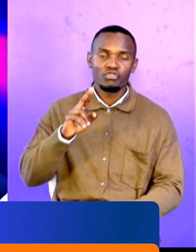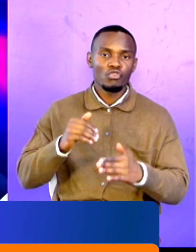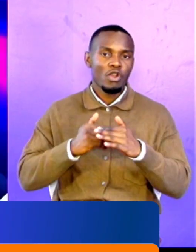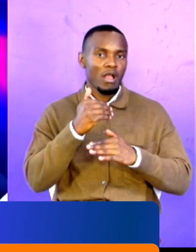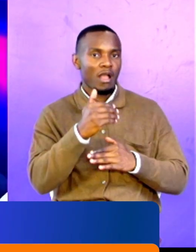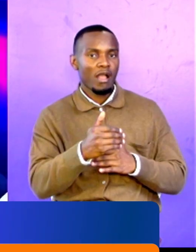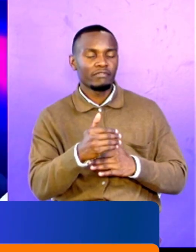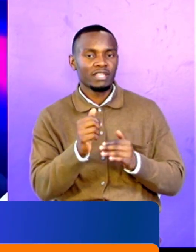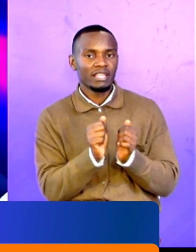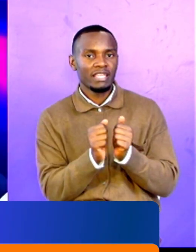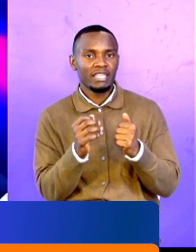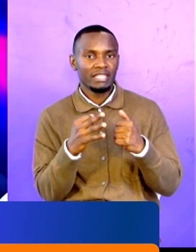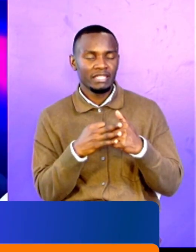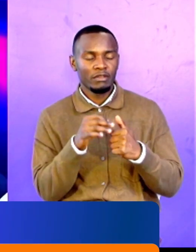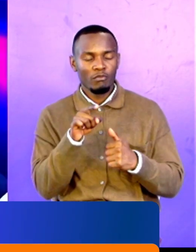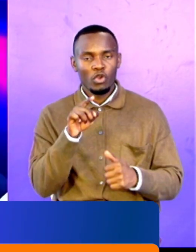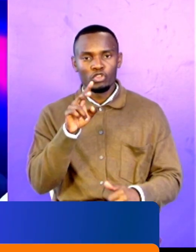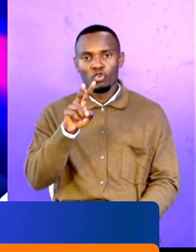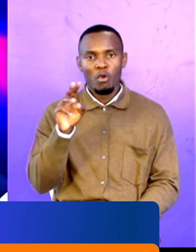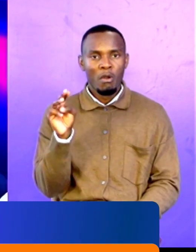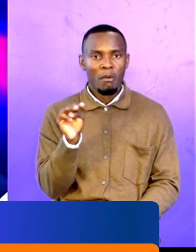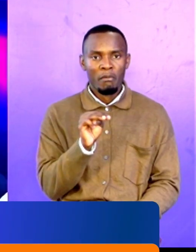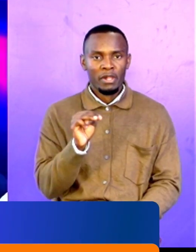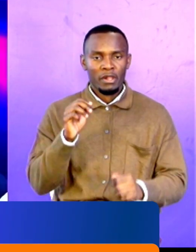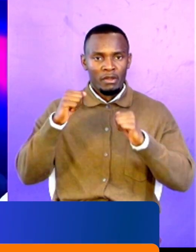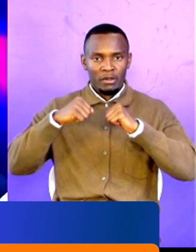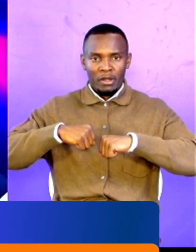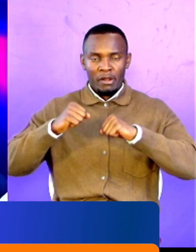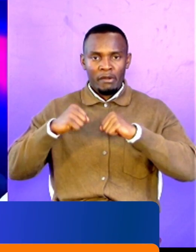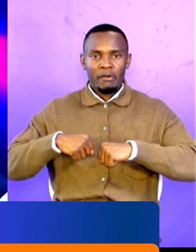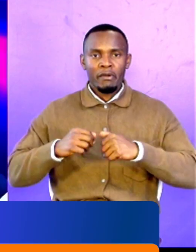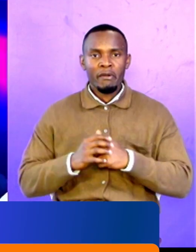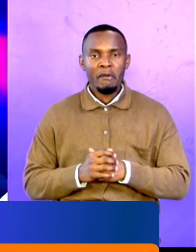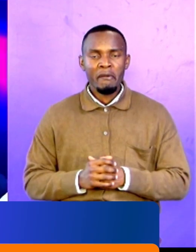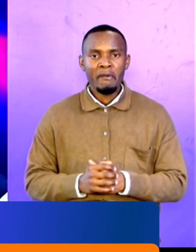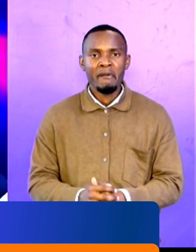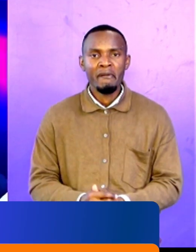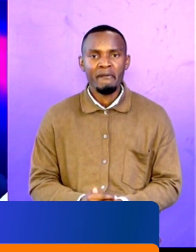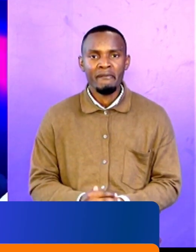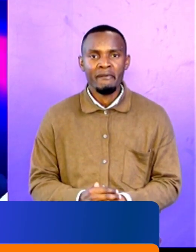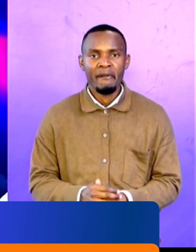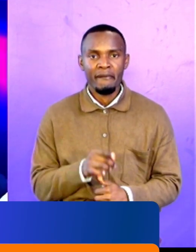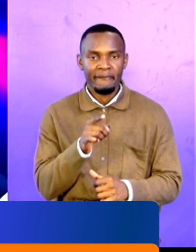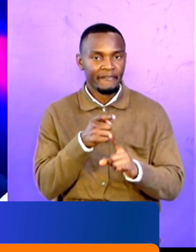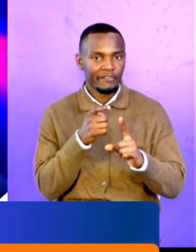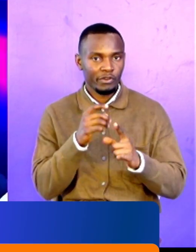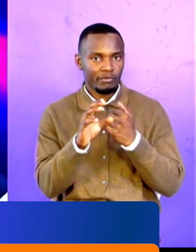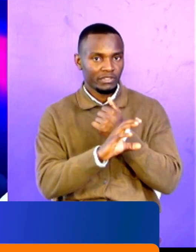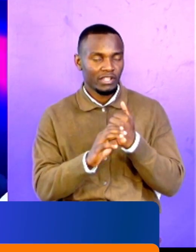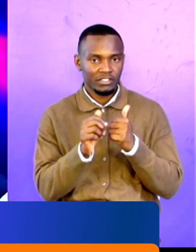an 18.2 million deal and sign the Belgium. And